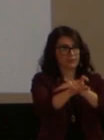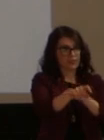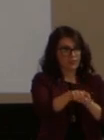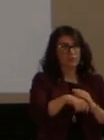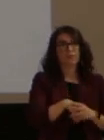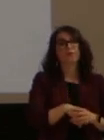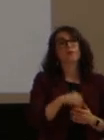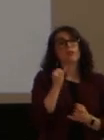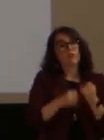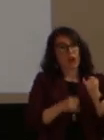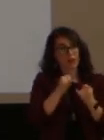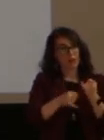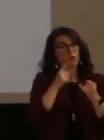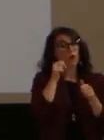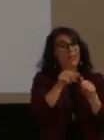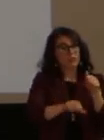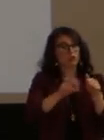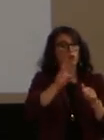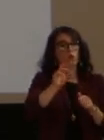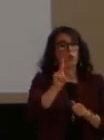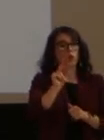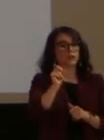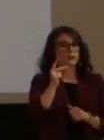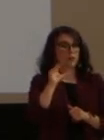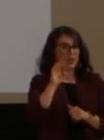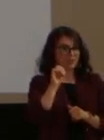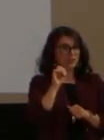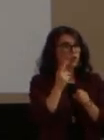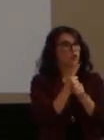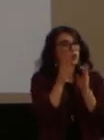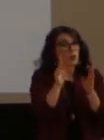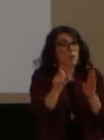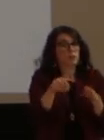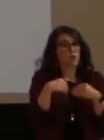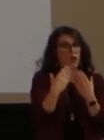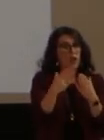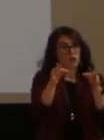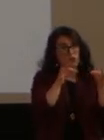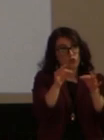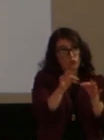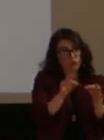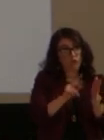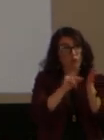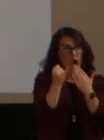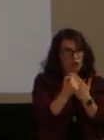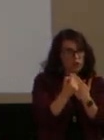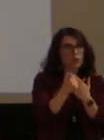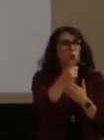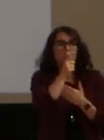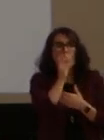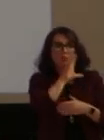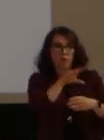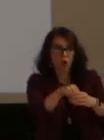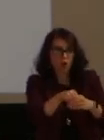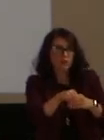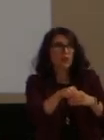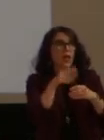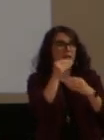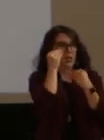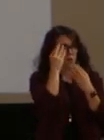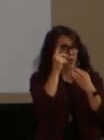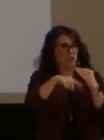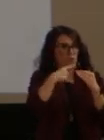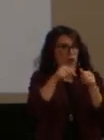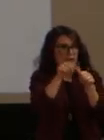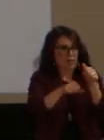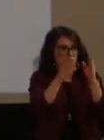And finally, for each workspace, user must provide a description of a project, the contributors, and information about those